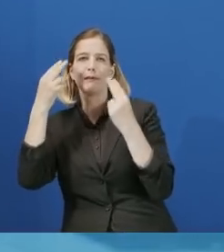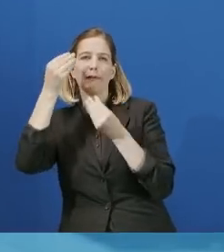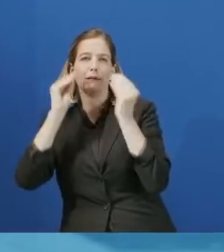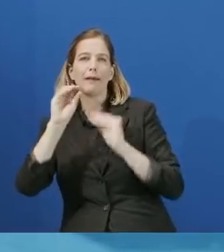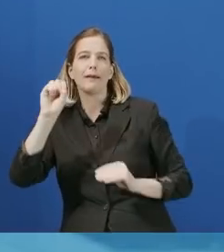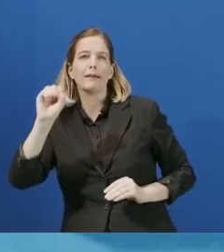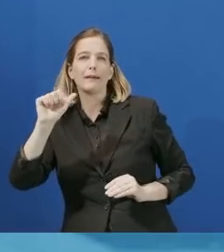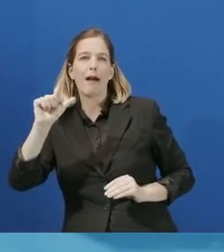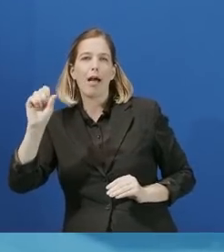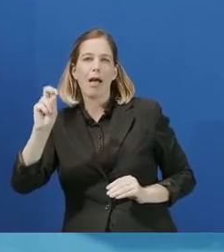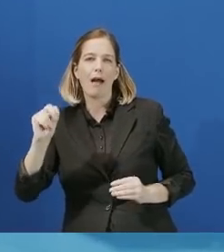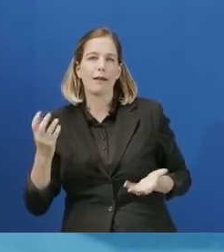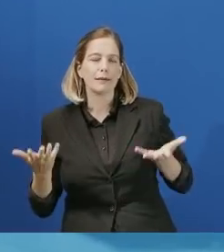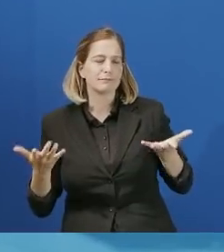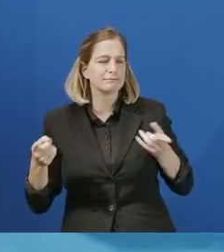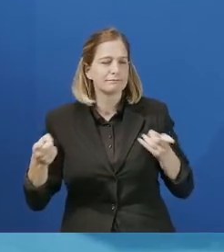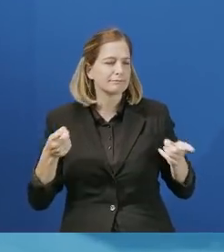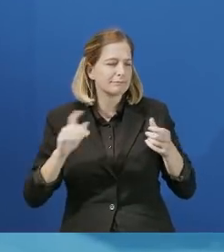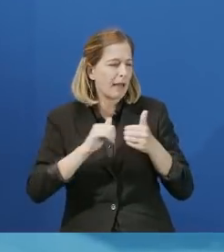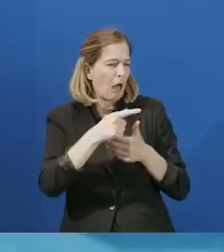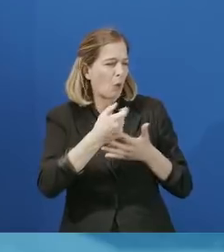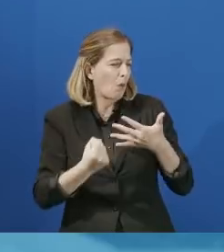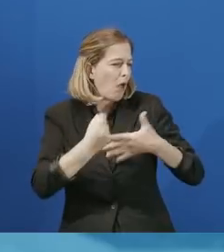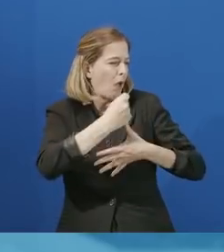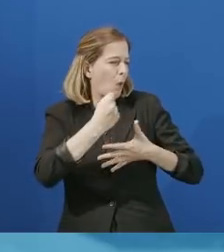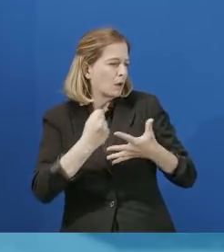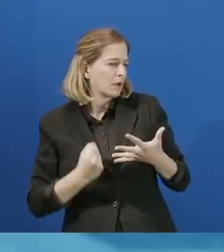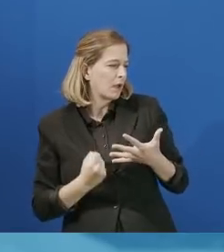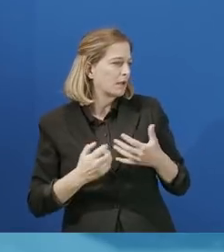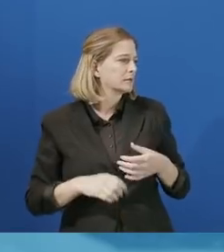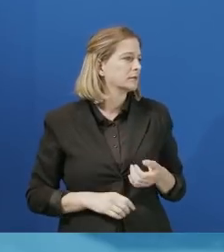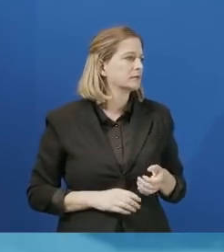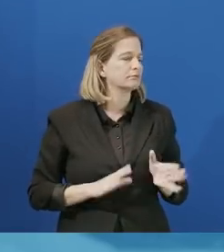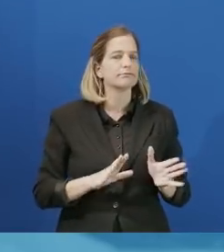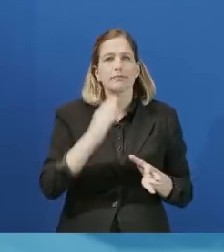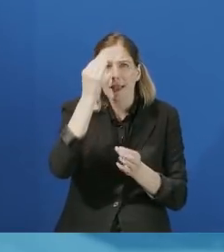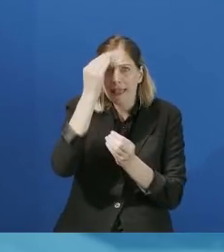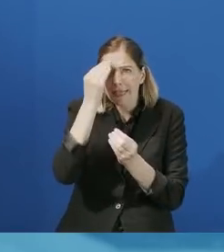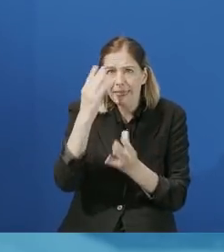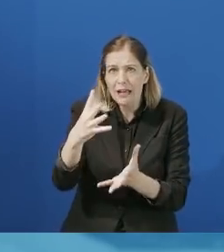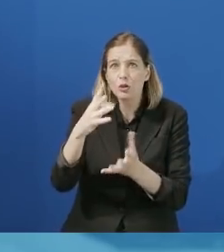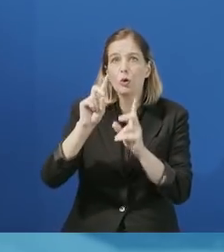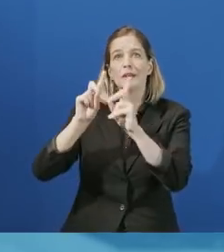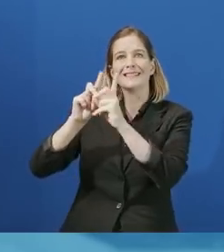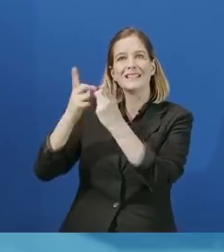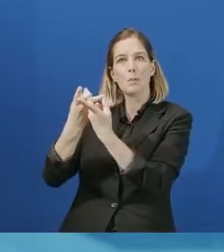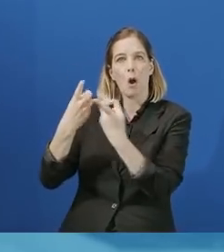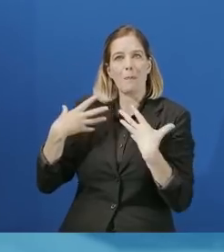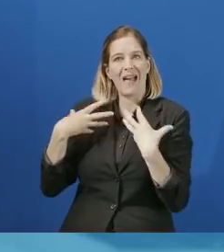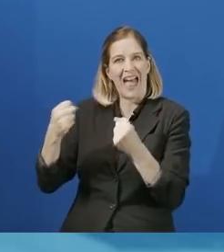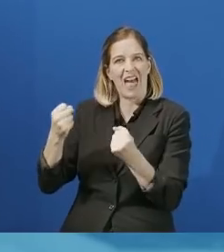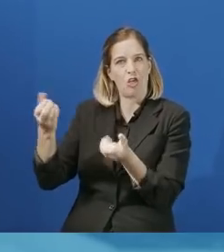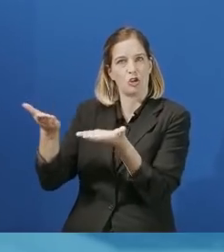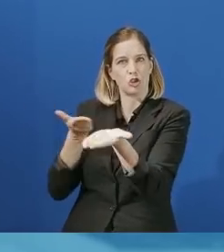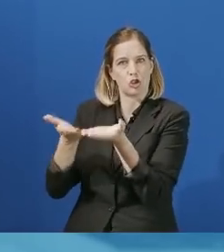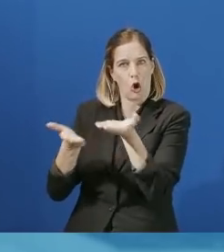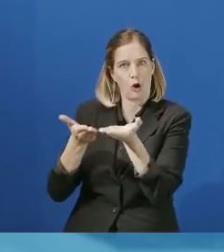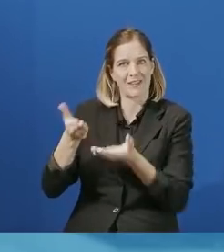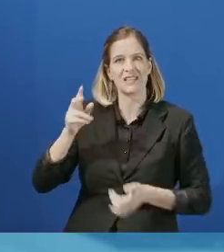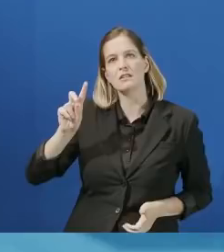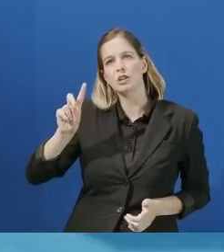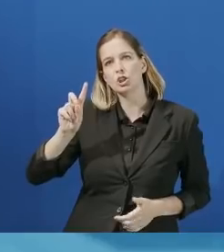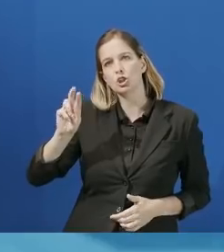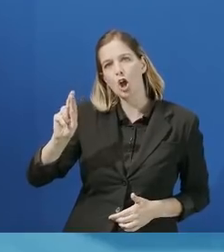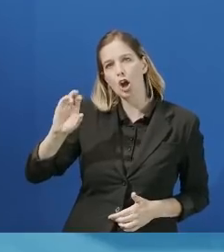Dr. Chris does is medical science. Okay, what we are doing in the reopening